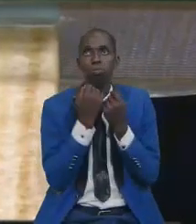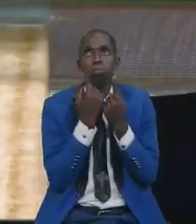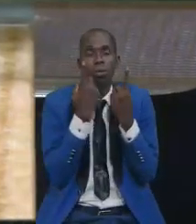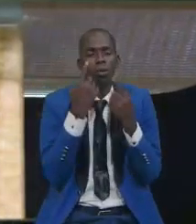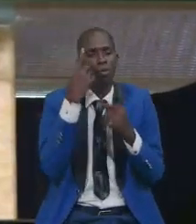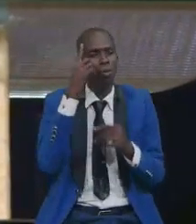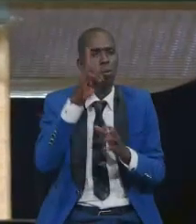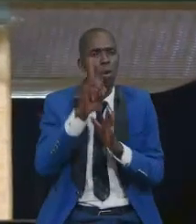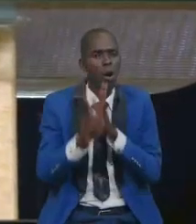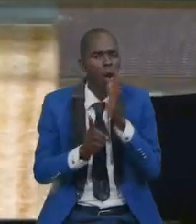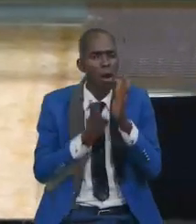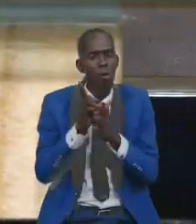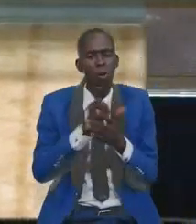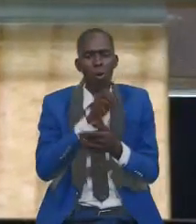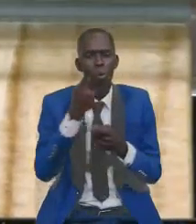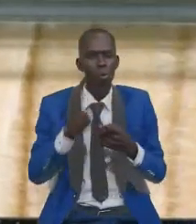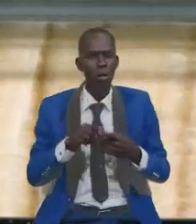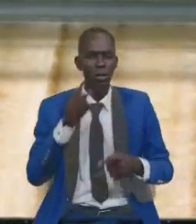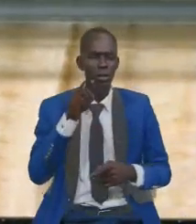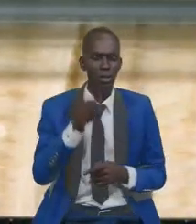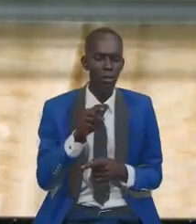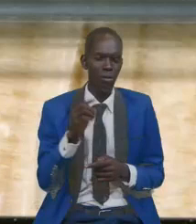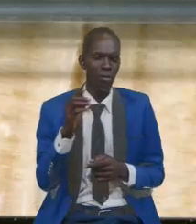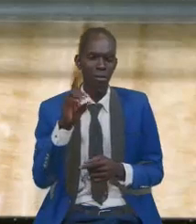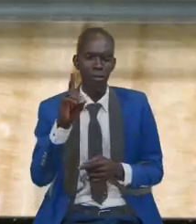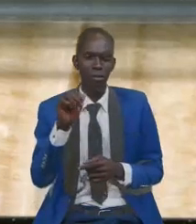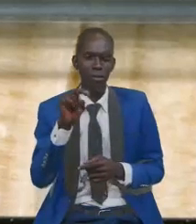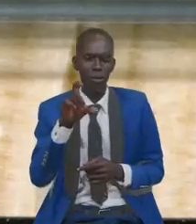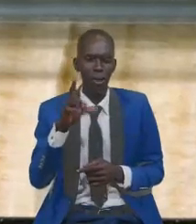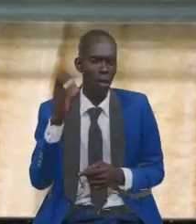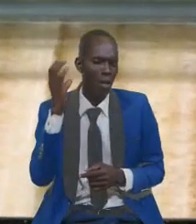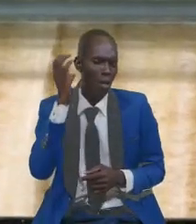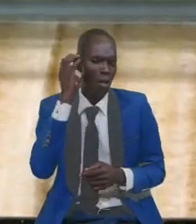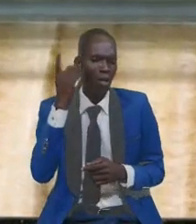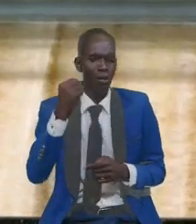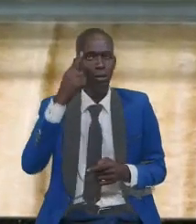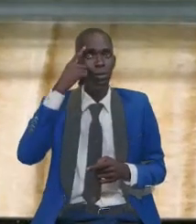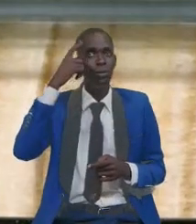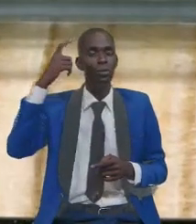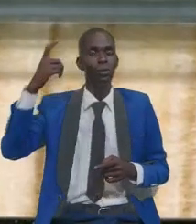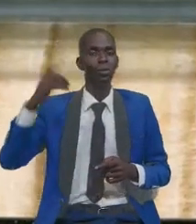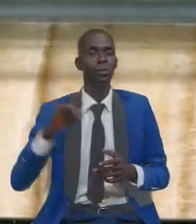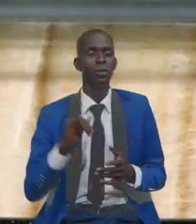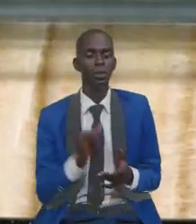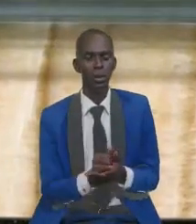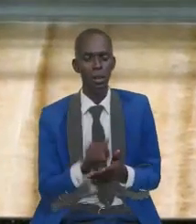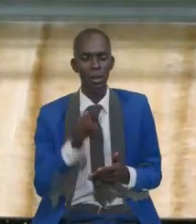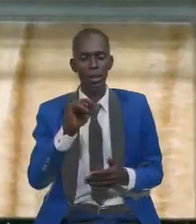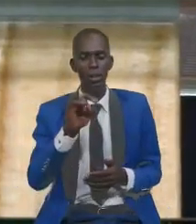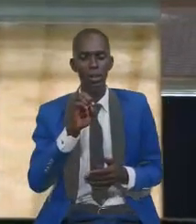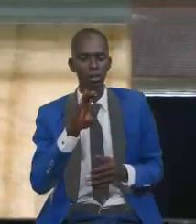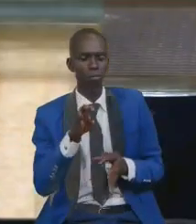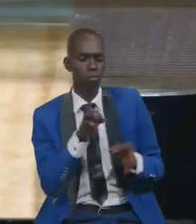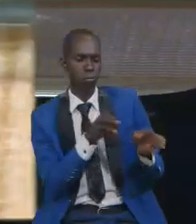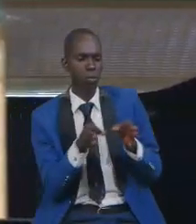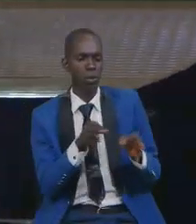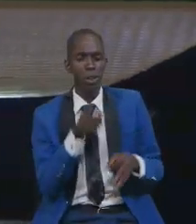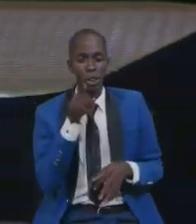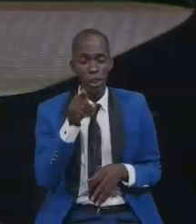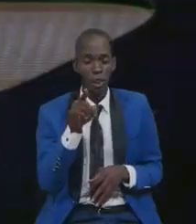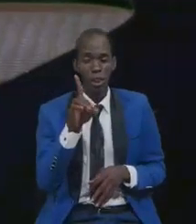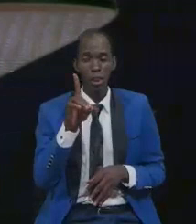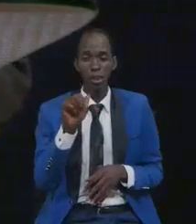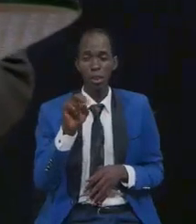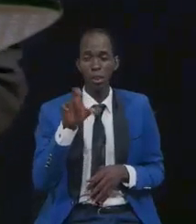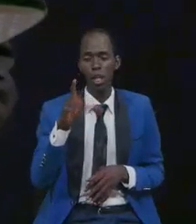he heard the dream related and retold by Nebuchadnezzar. He knew the meaning. He knew